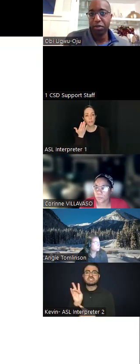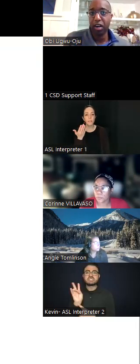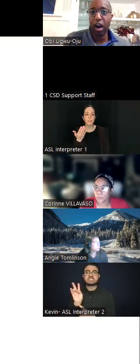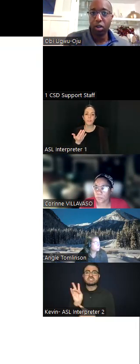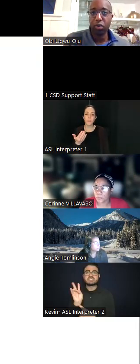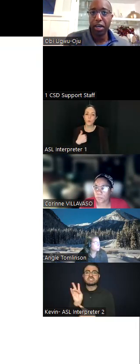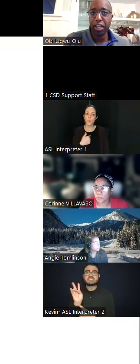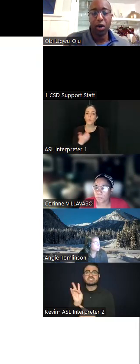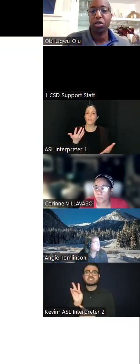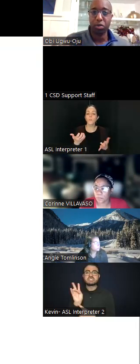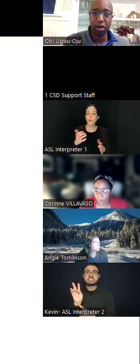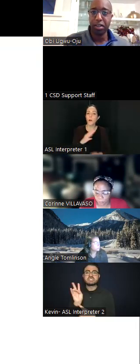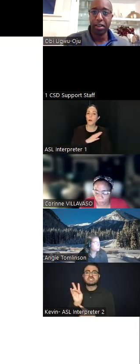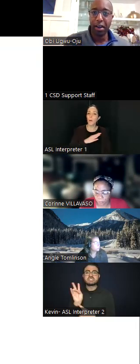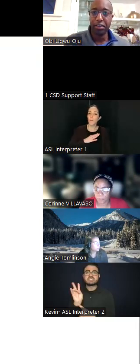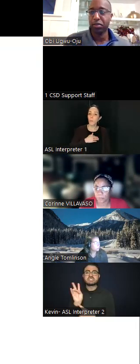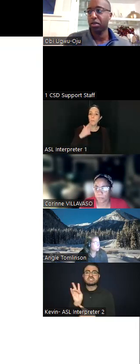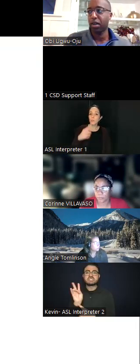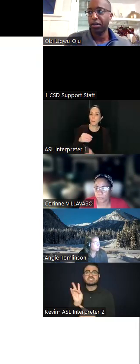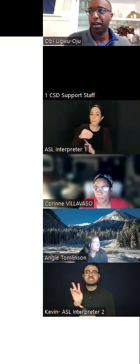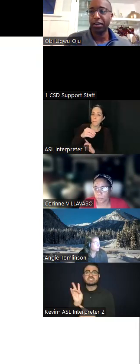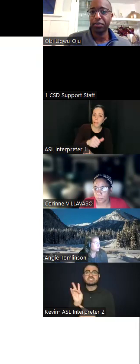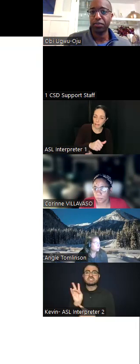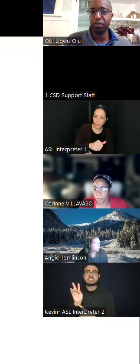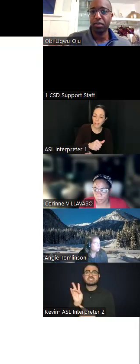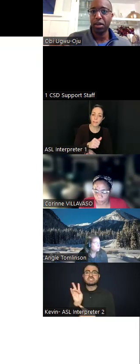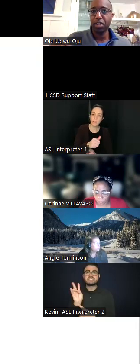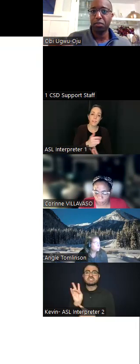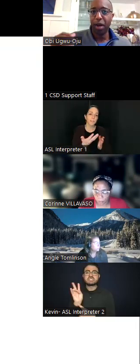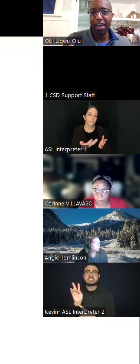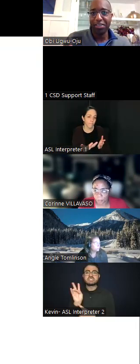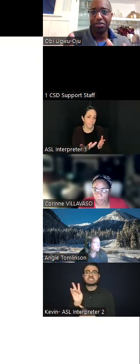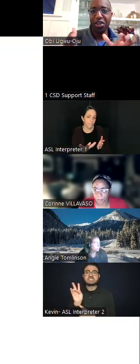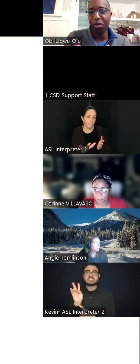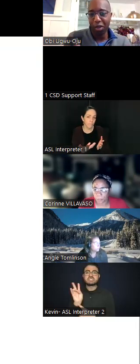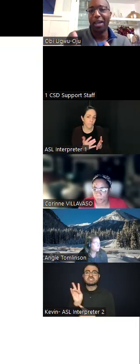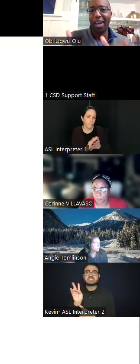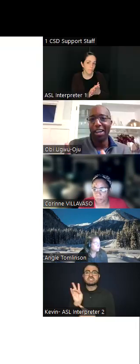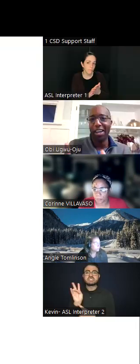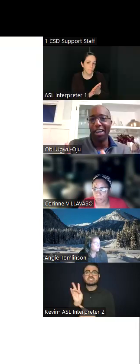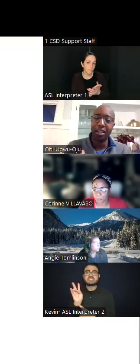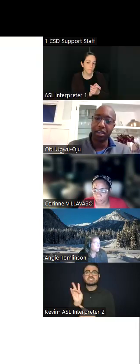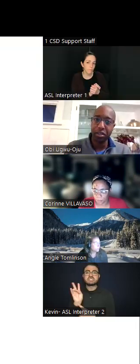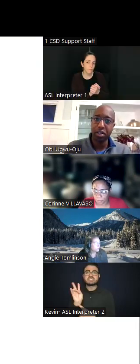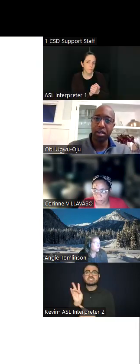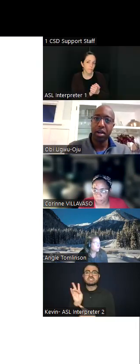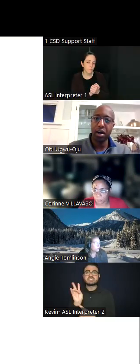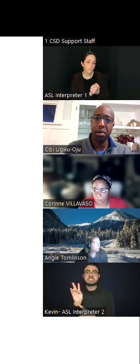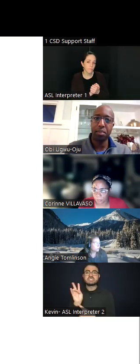like compensated on hourly wage, but also in our DNA head is by job or like by case, by thing